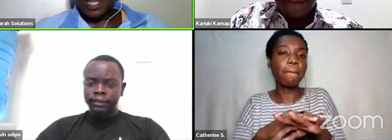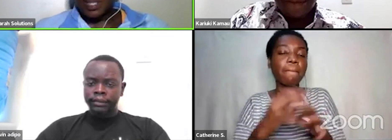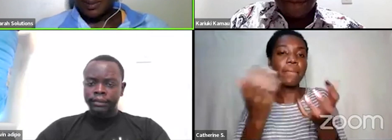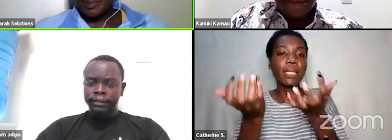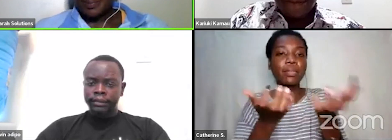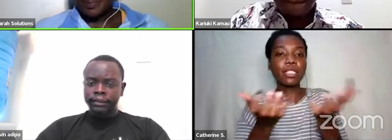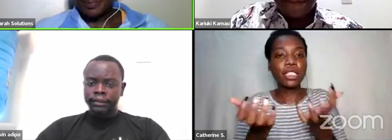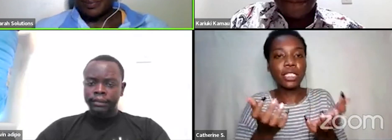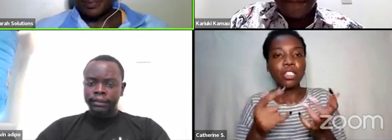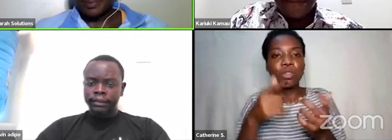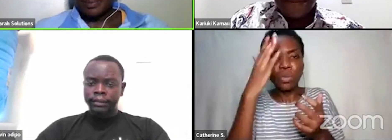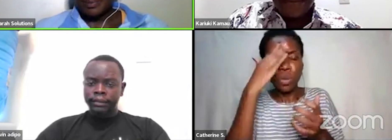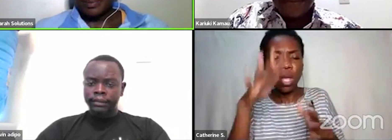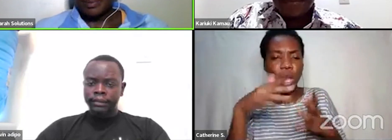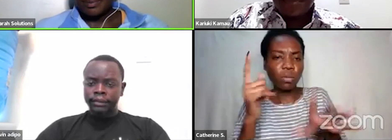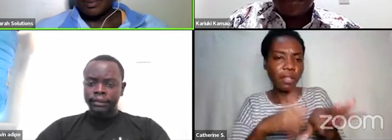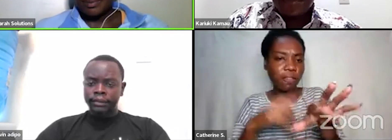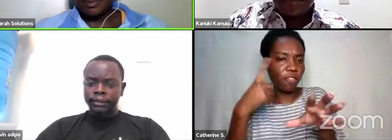it's time to quit?